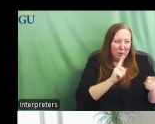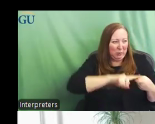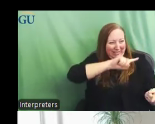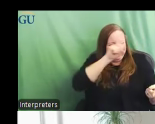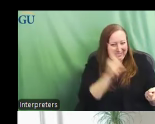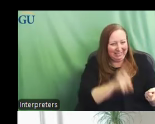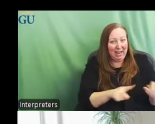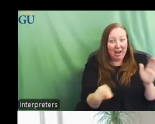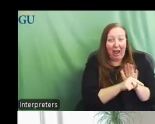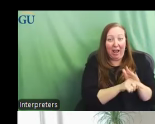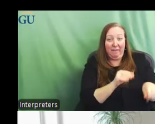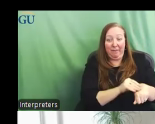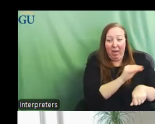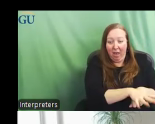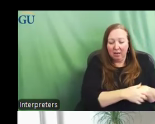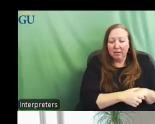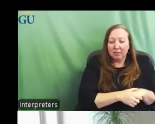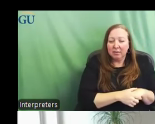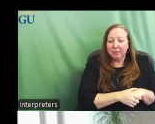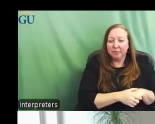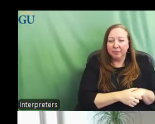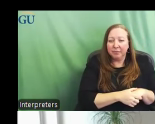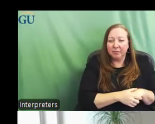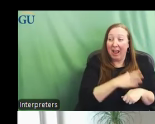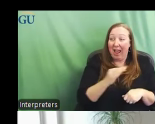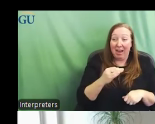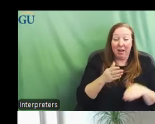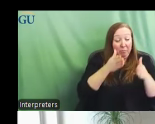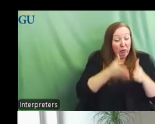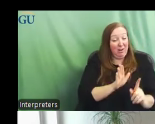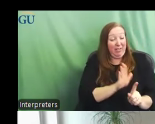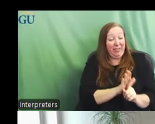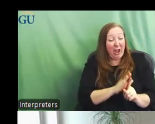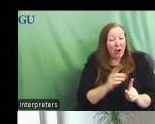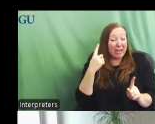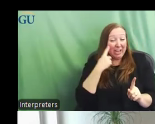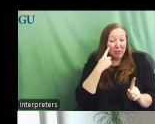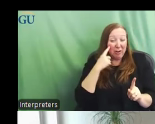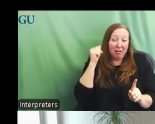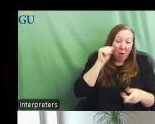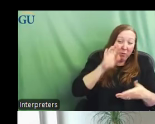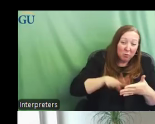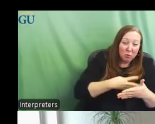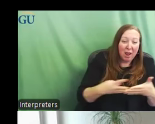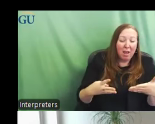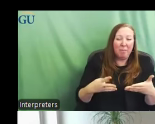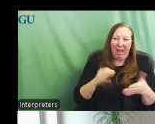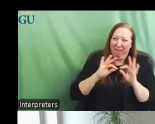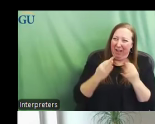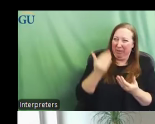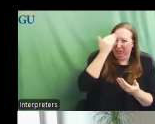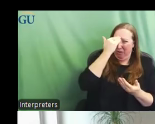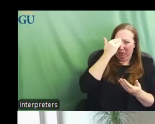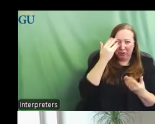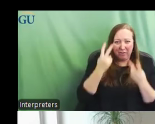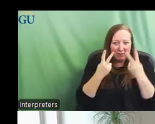There's a lot of impact on accessing the signal based on the hearing levels and based on the family's knowledge of visual spatial language. So what